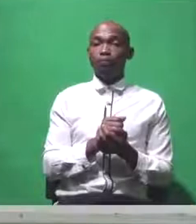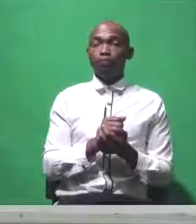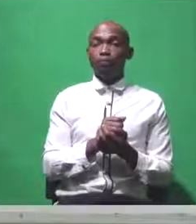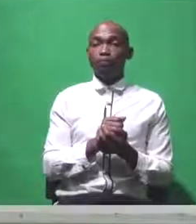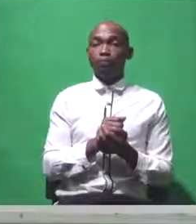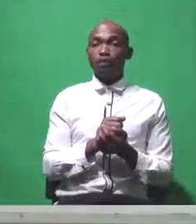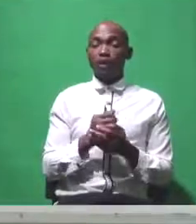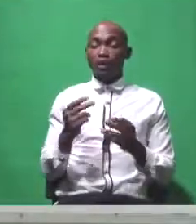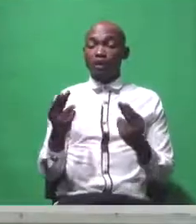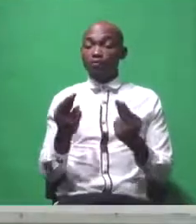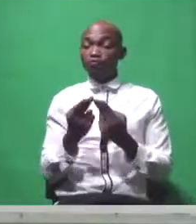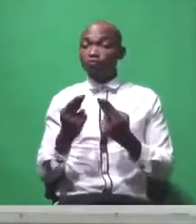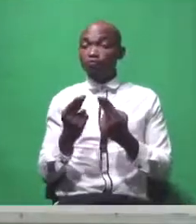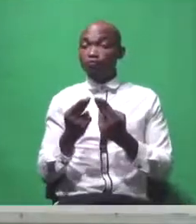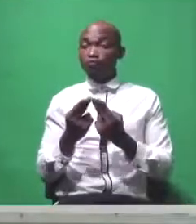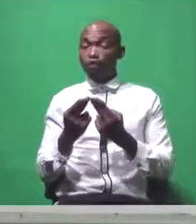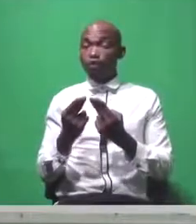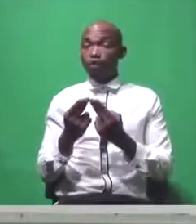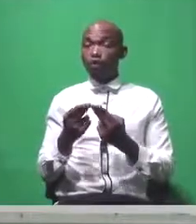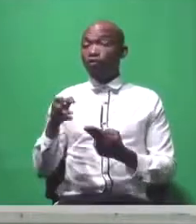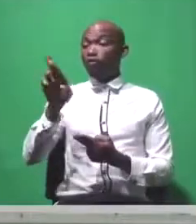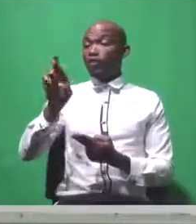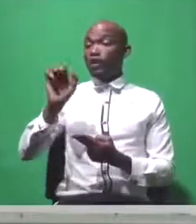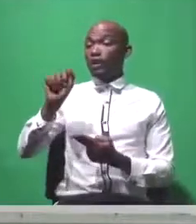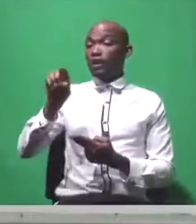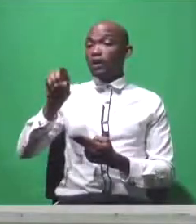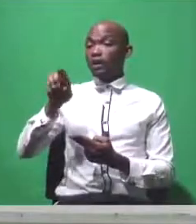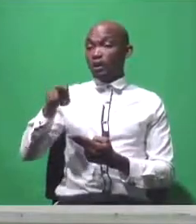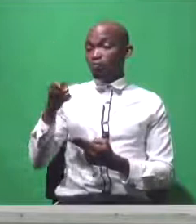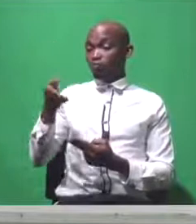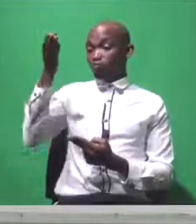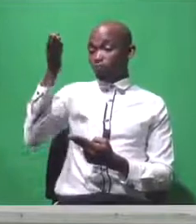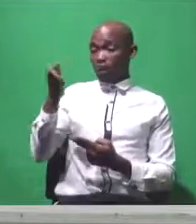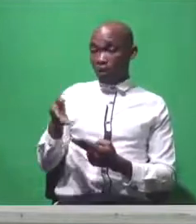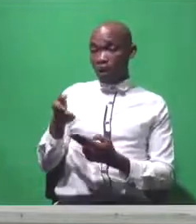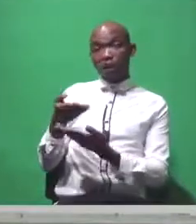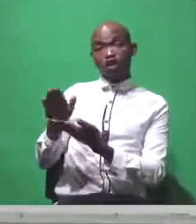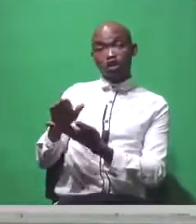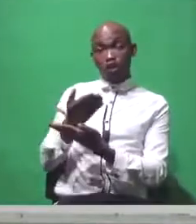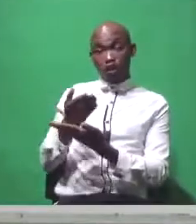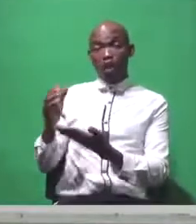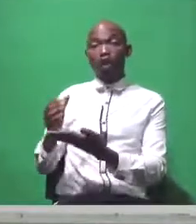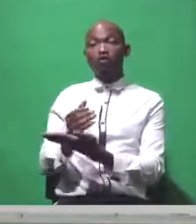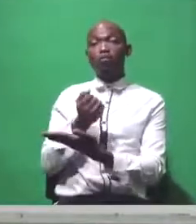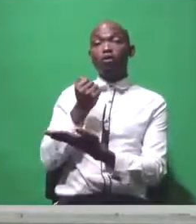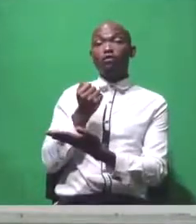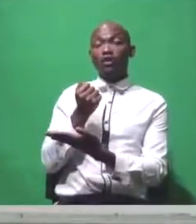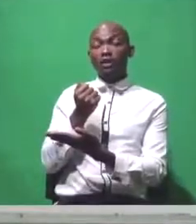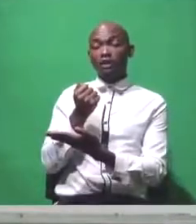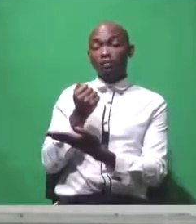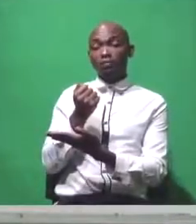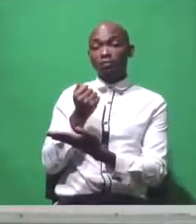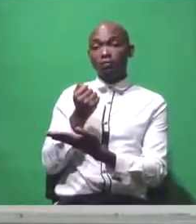114. Then to reap, you got how much? Said that share of